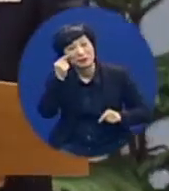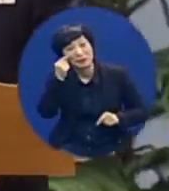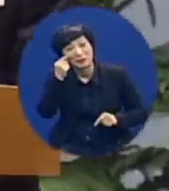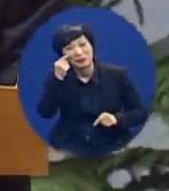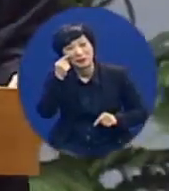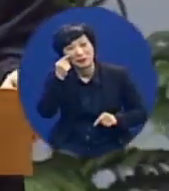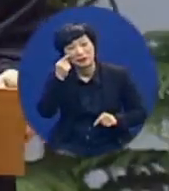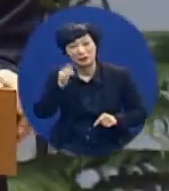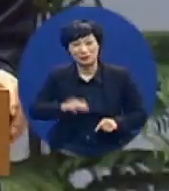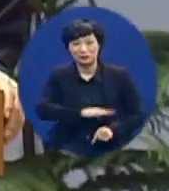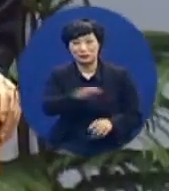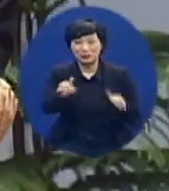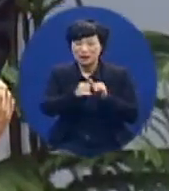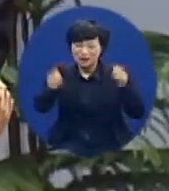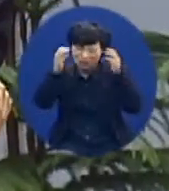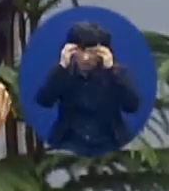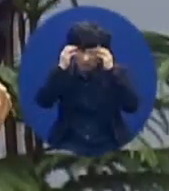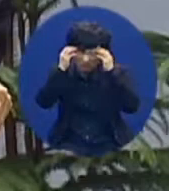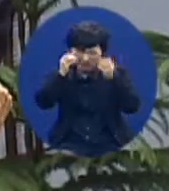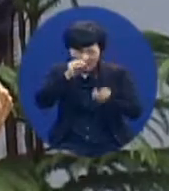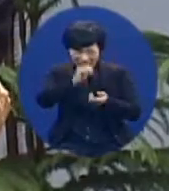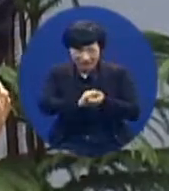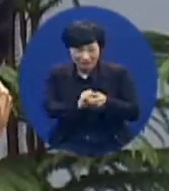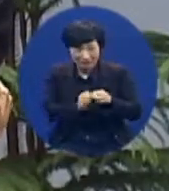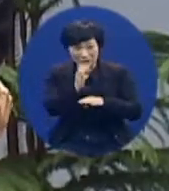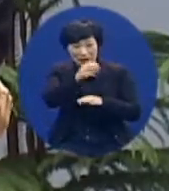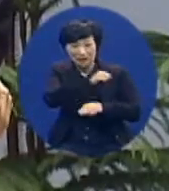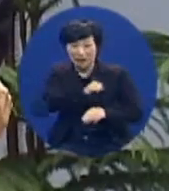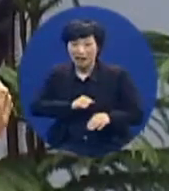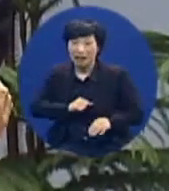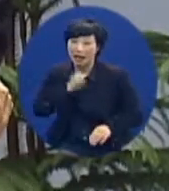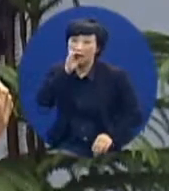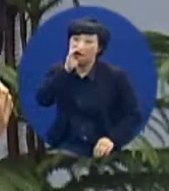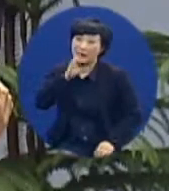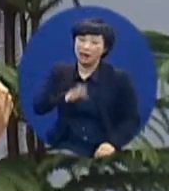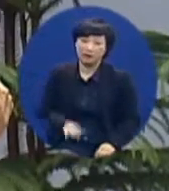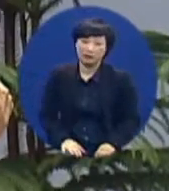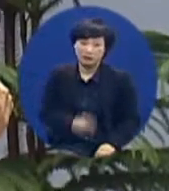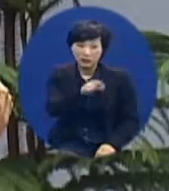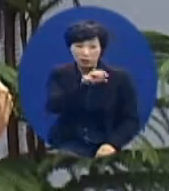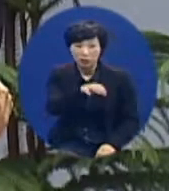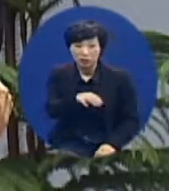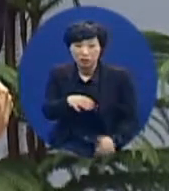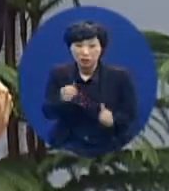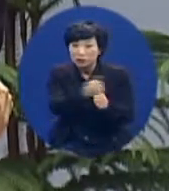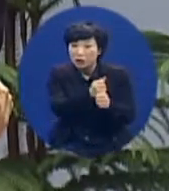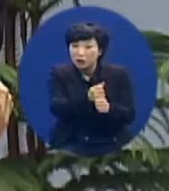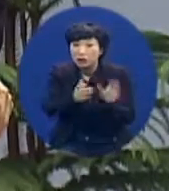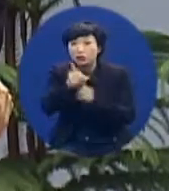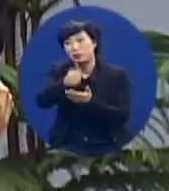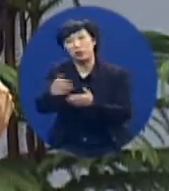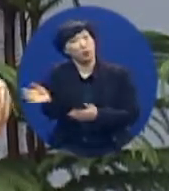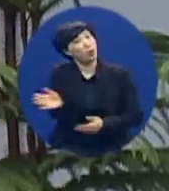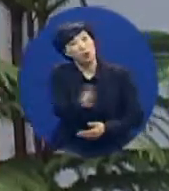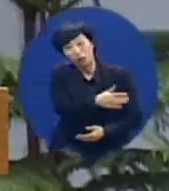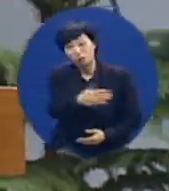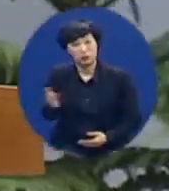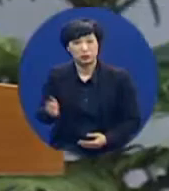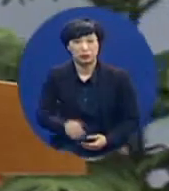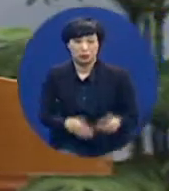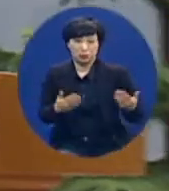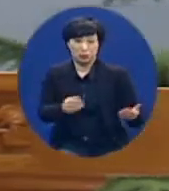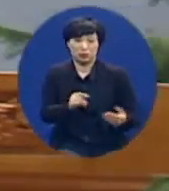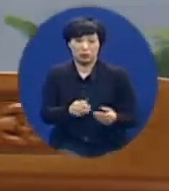Jesus. We cannot endure pains which are over our limit in hell because there is